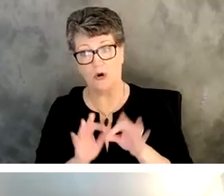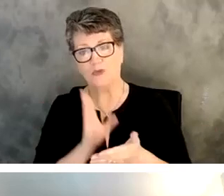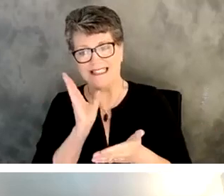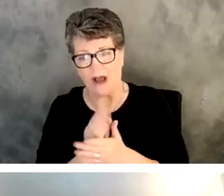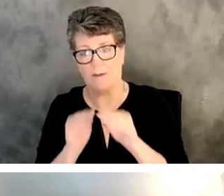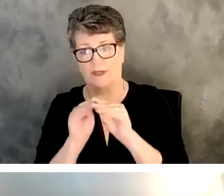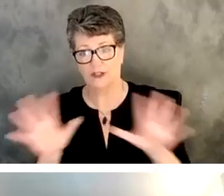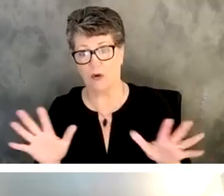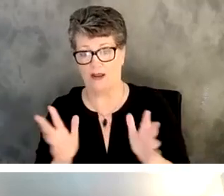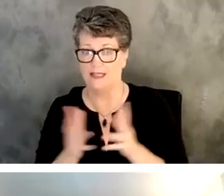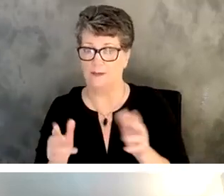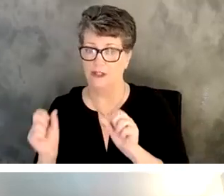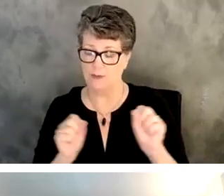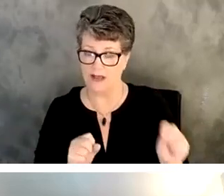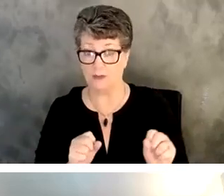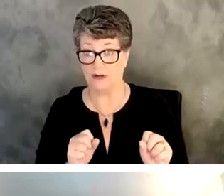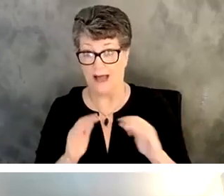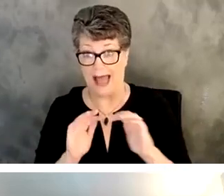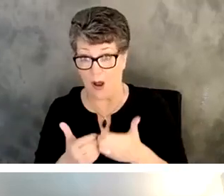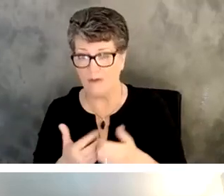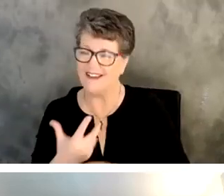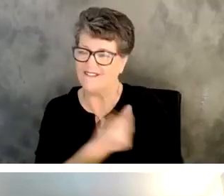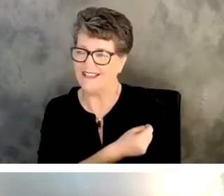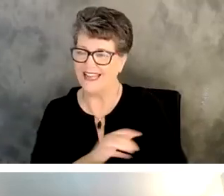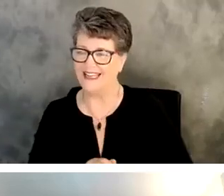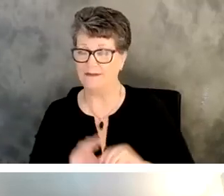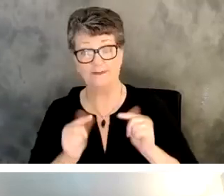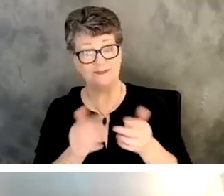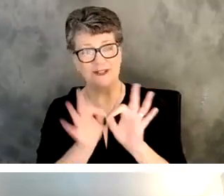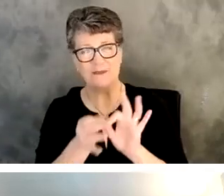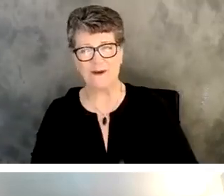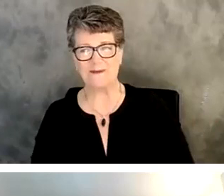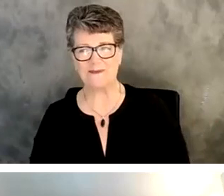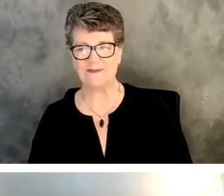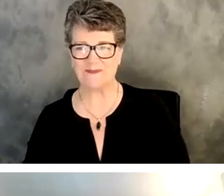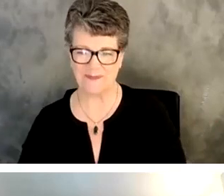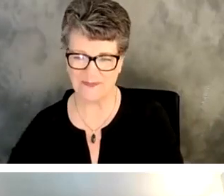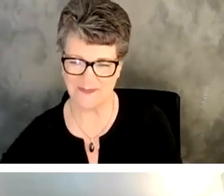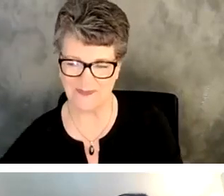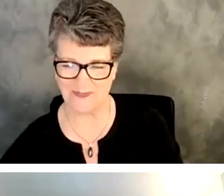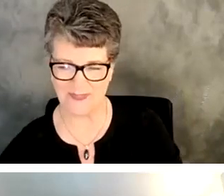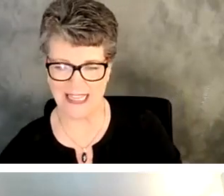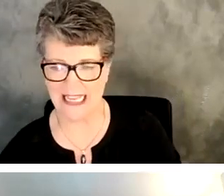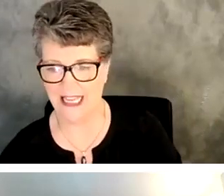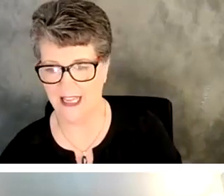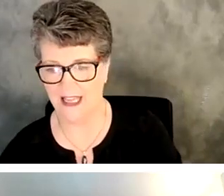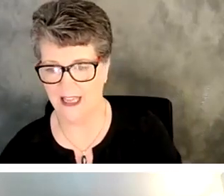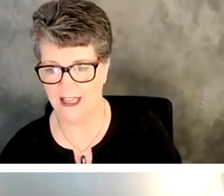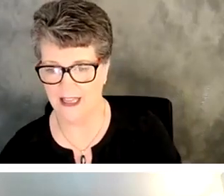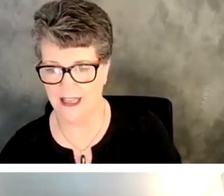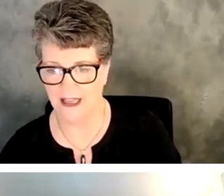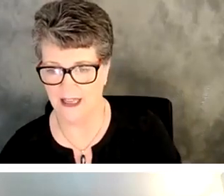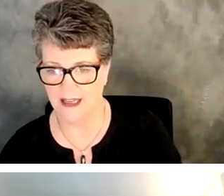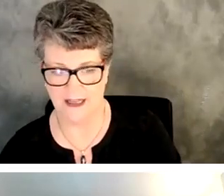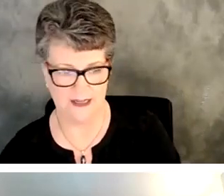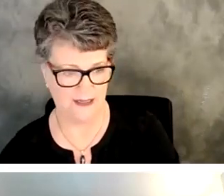much as possible by getting vaccinated. Great, thank you. So Nurse Chan, I know that you mentioned the